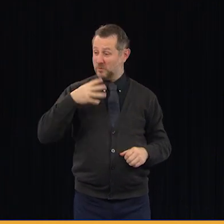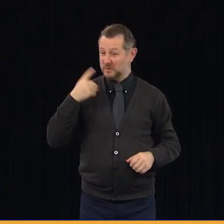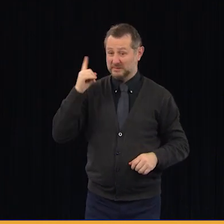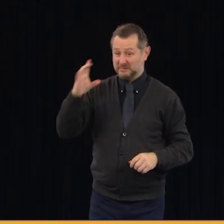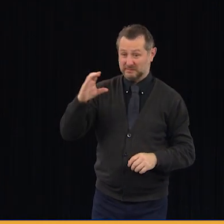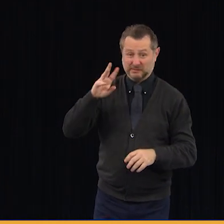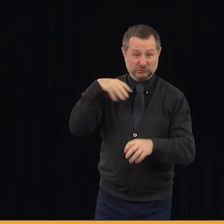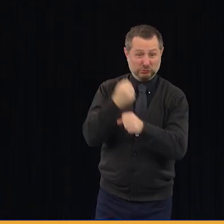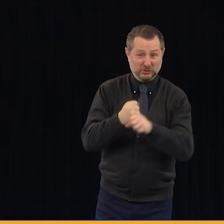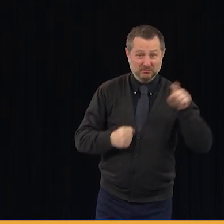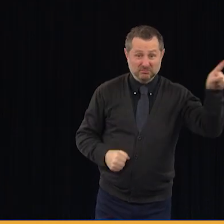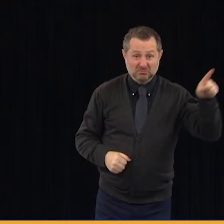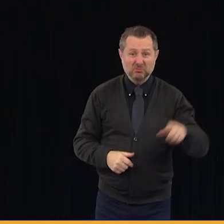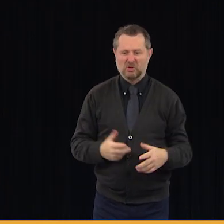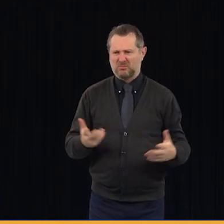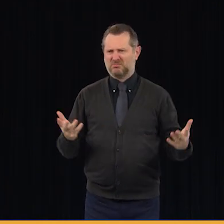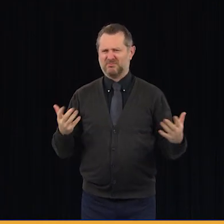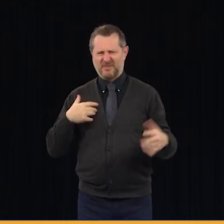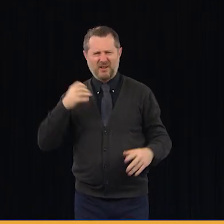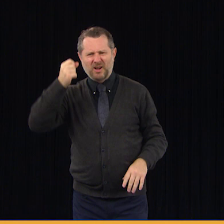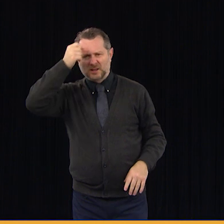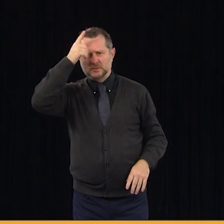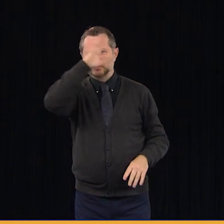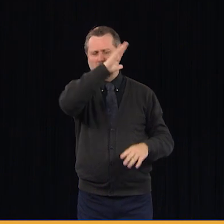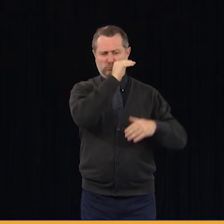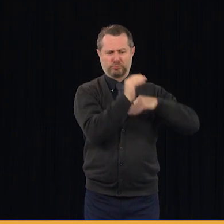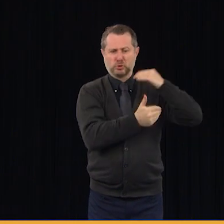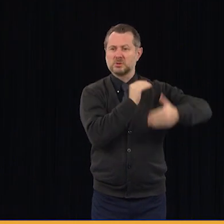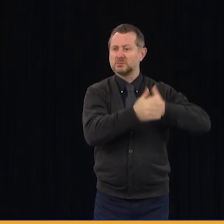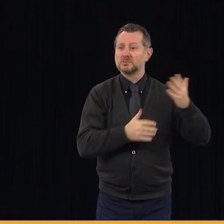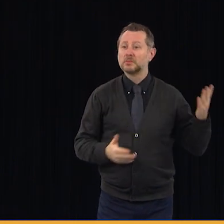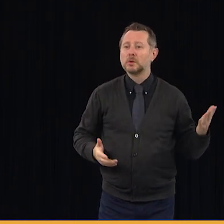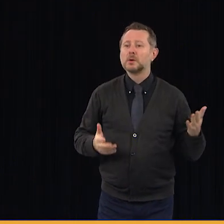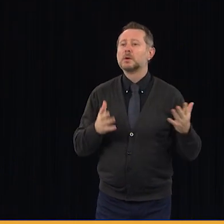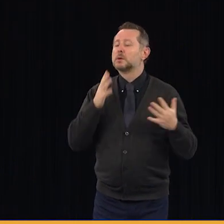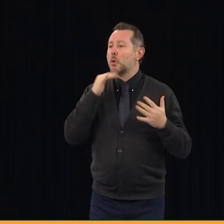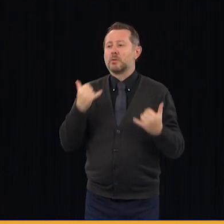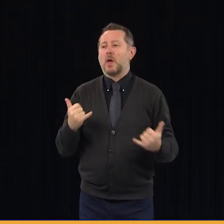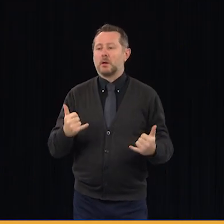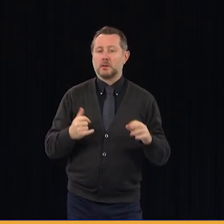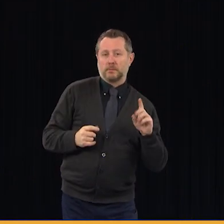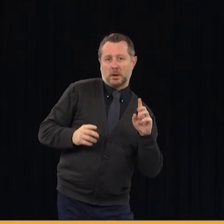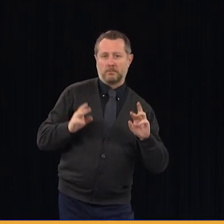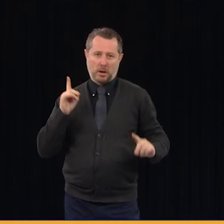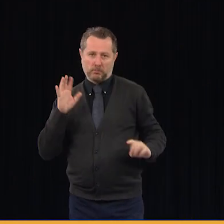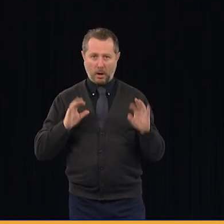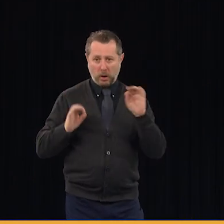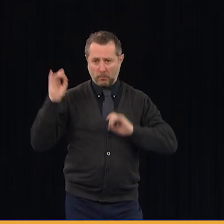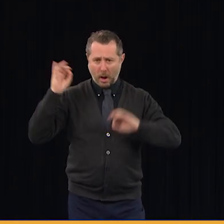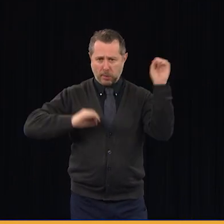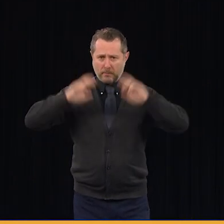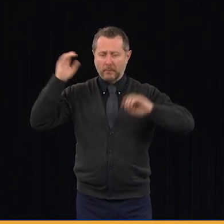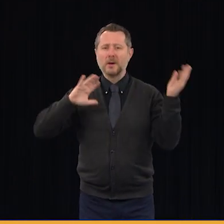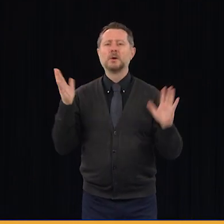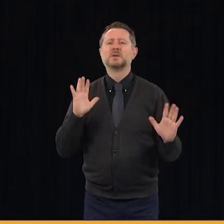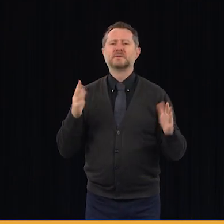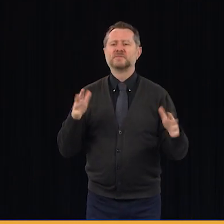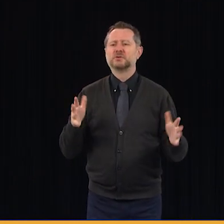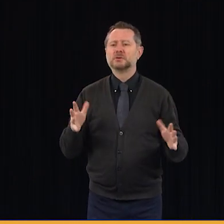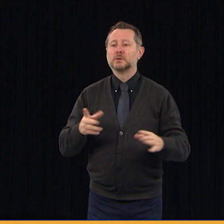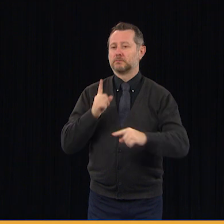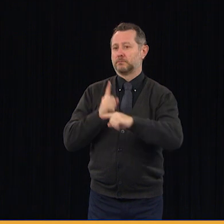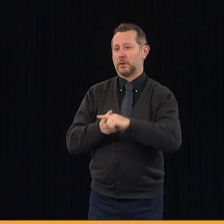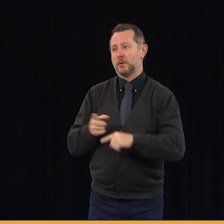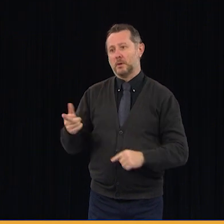political process works in Washington, not here and not now, my friends. We also have a significant mental